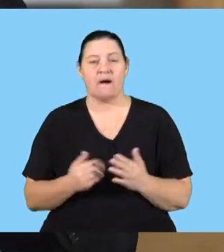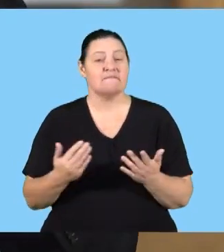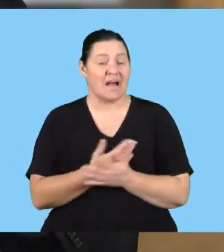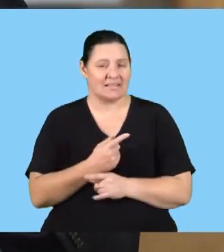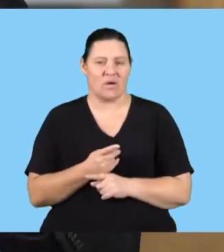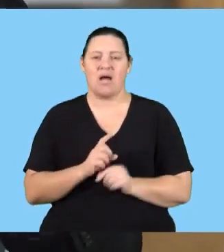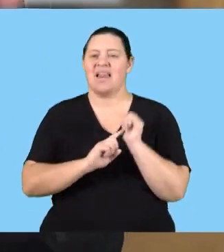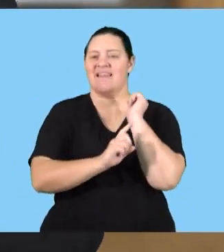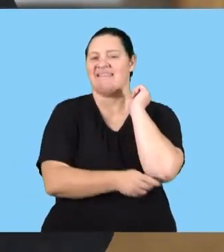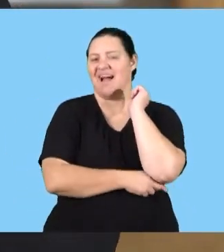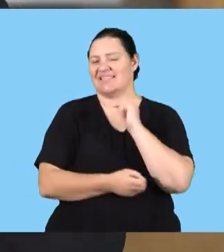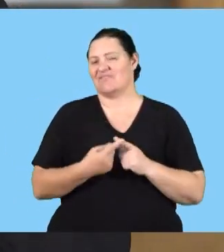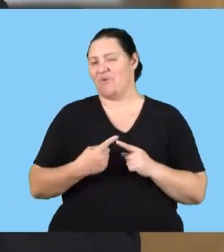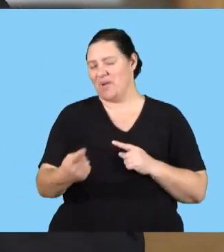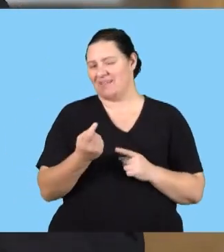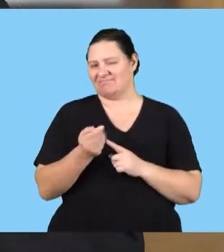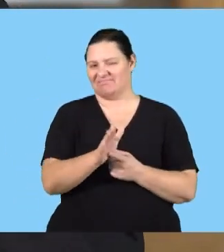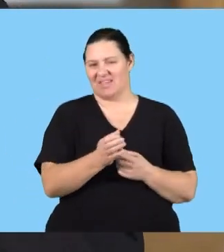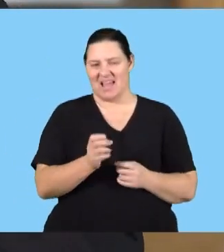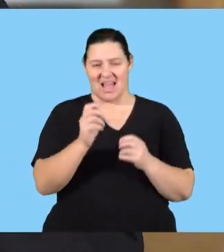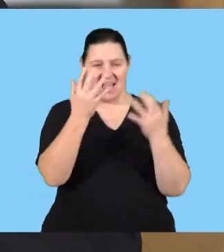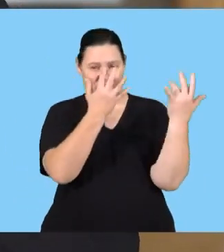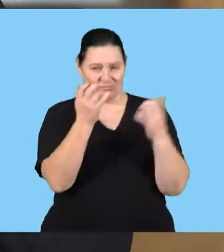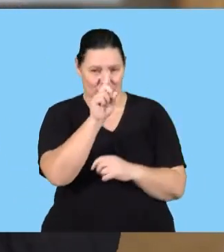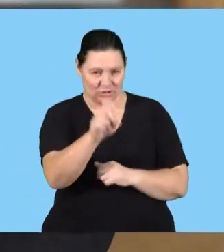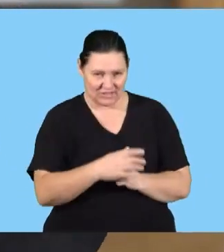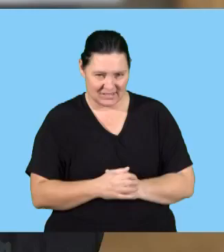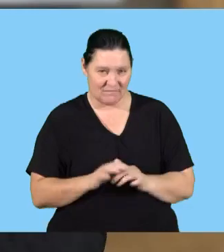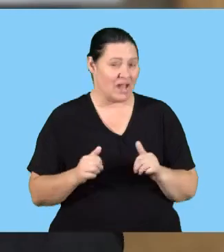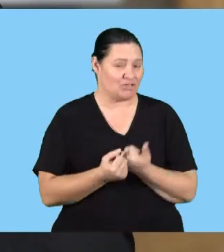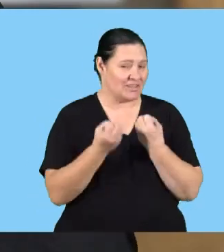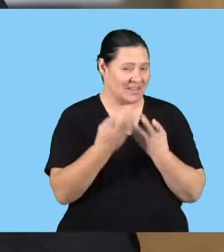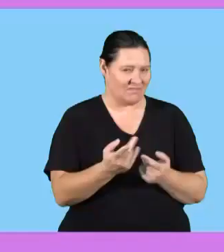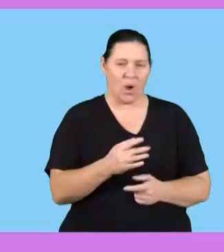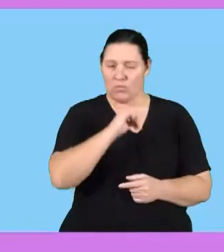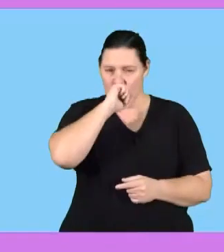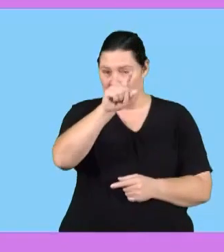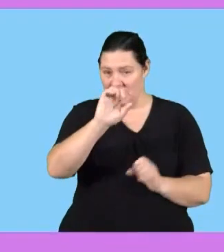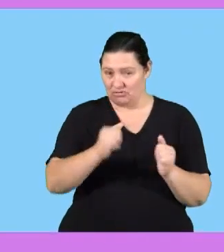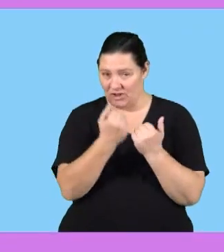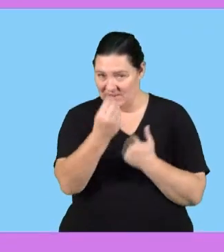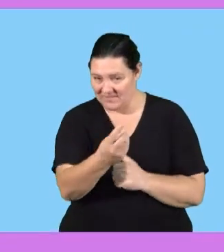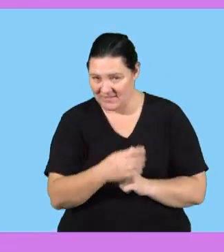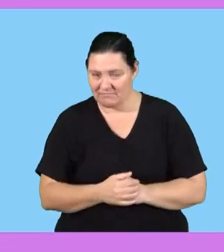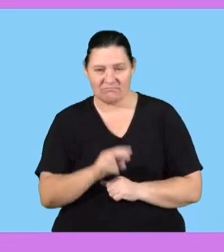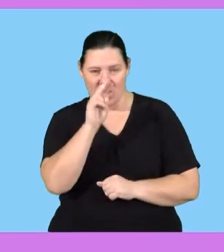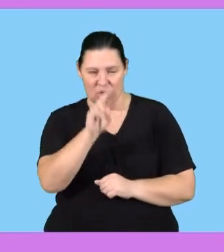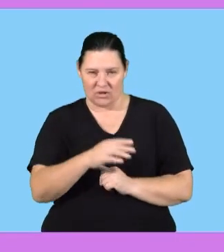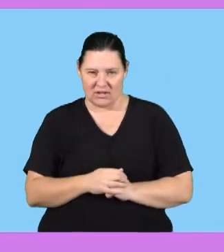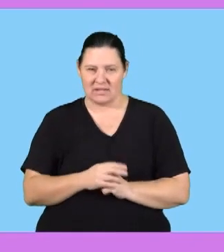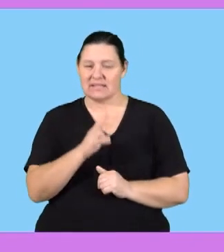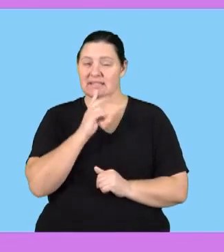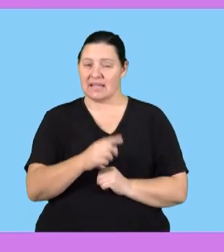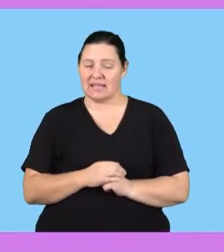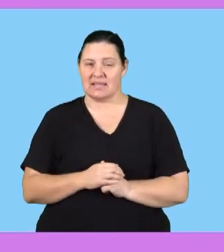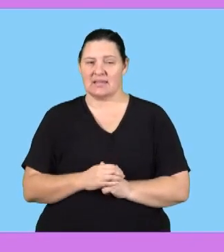quickly want to leave you with something for the upcoming week. All right, so I labeled it a challenge, and I know you guys love challenges, so let's look at